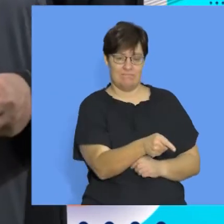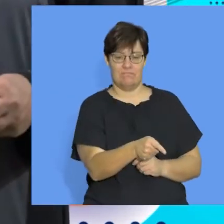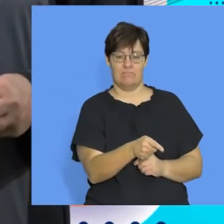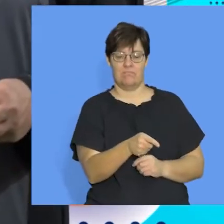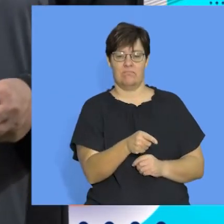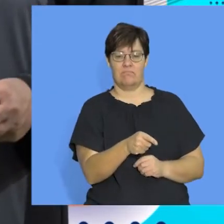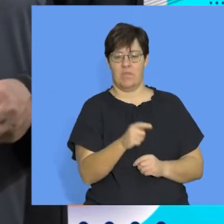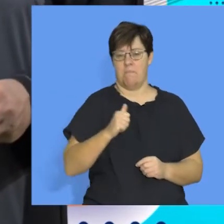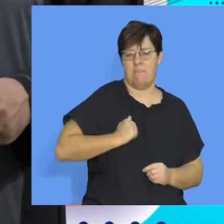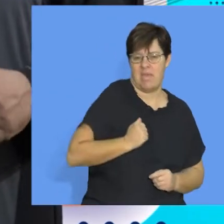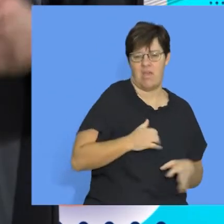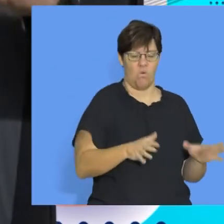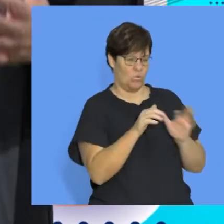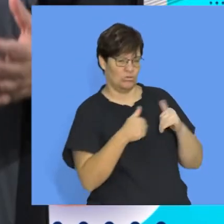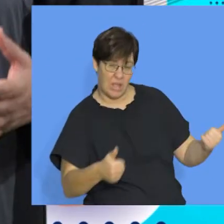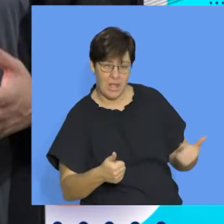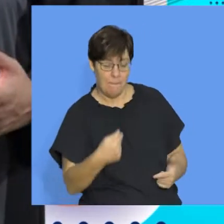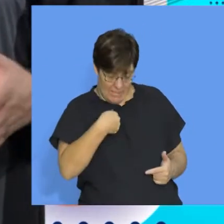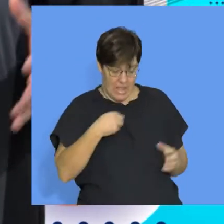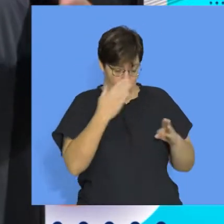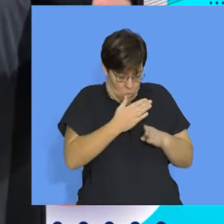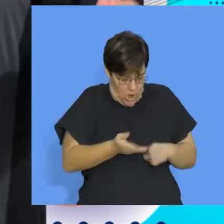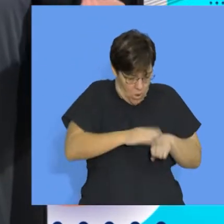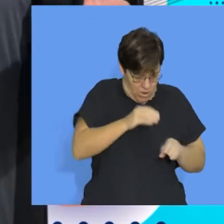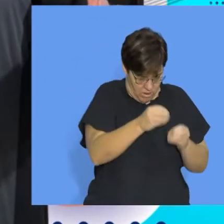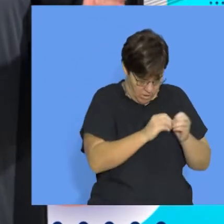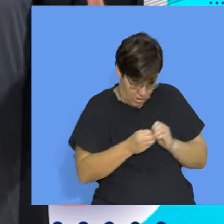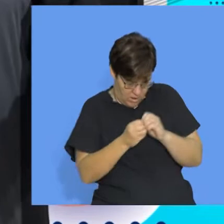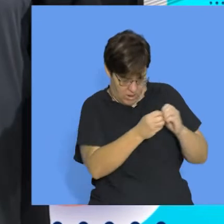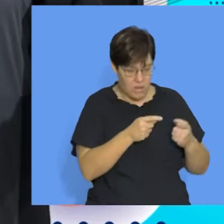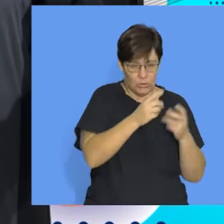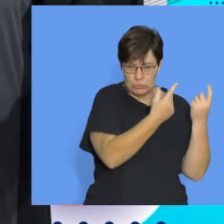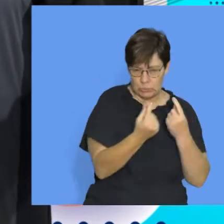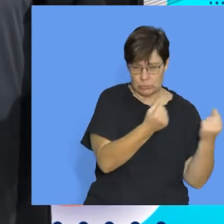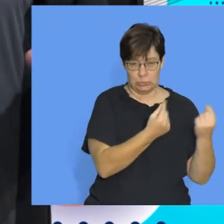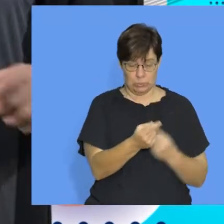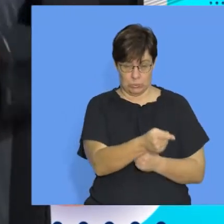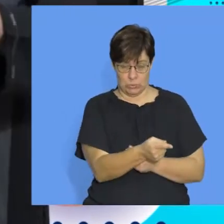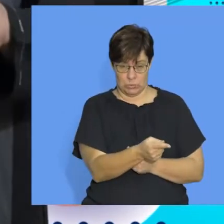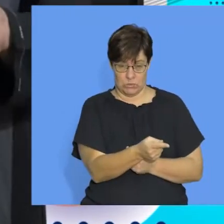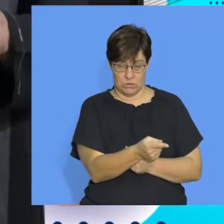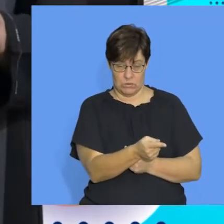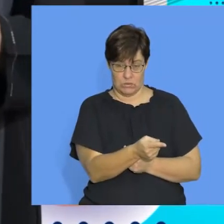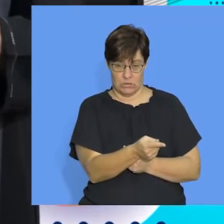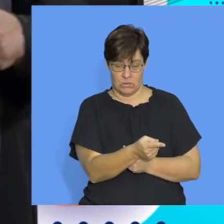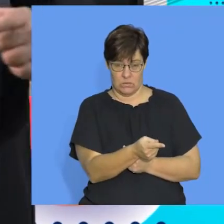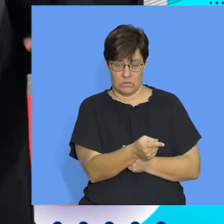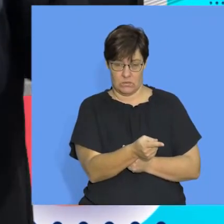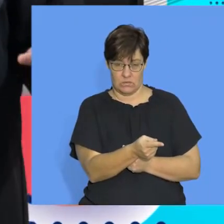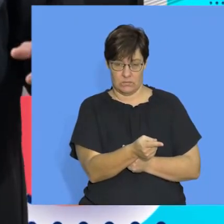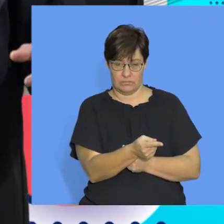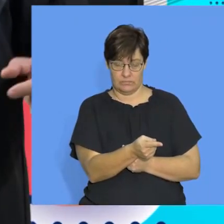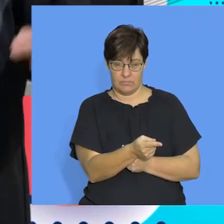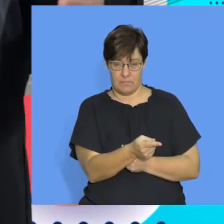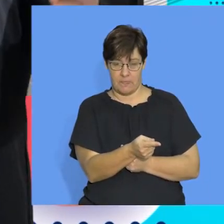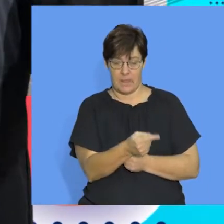process, right? Your factory people that are in the manufacturing process, in the manufacturing of the